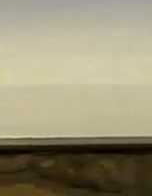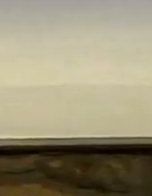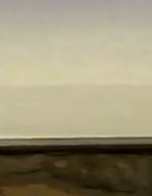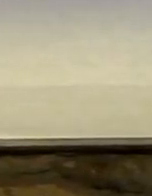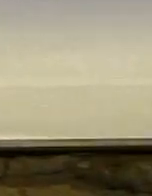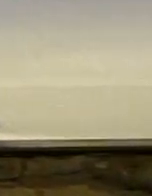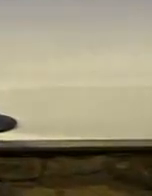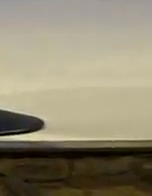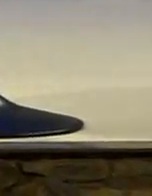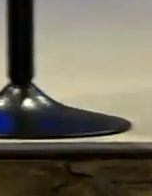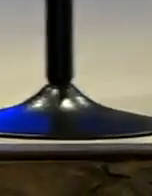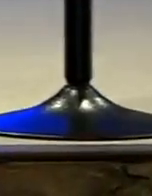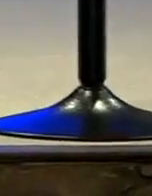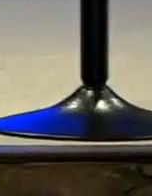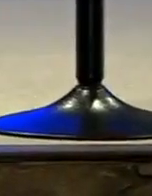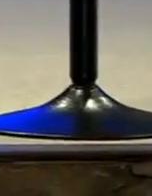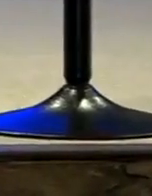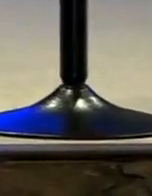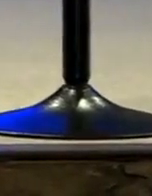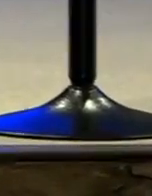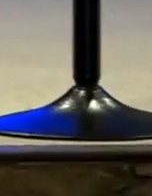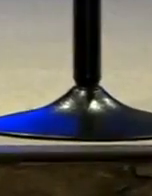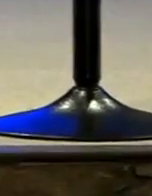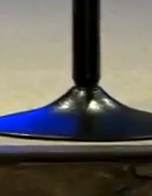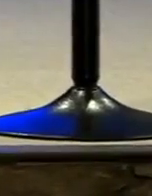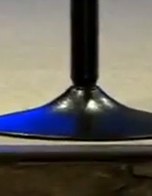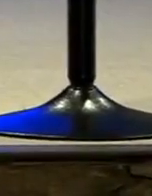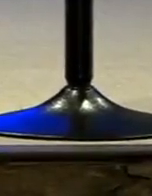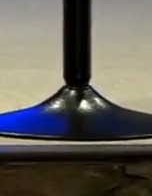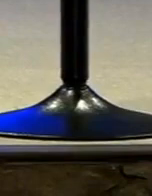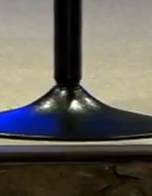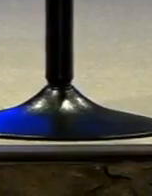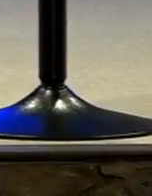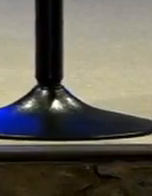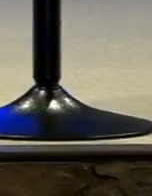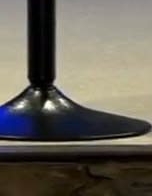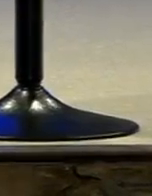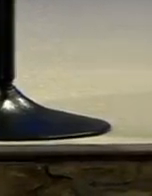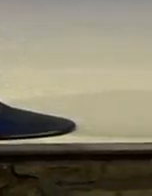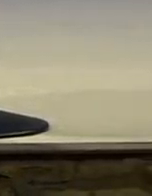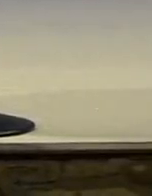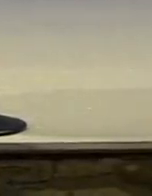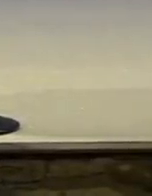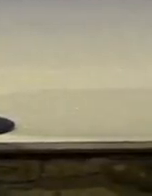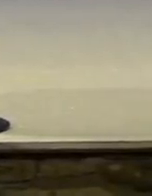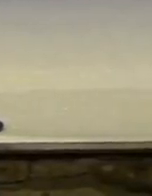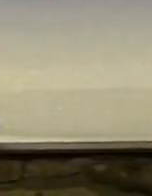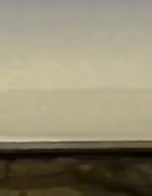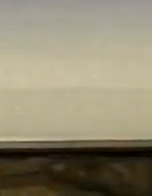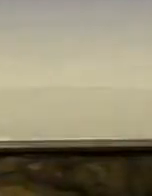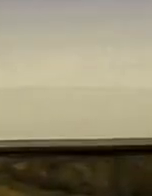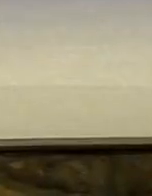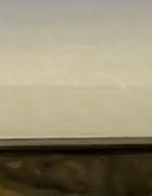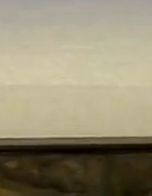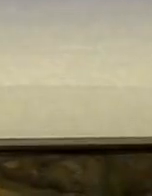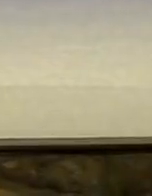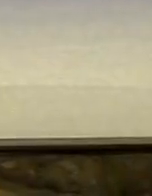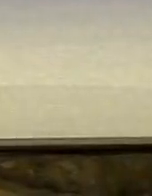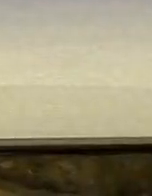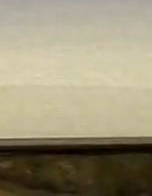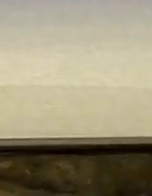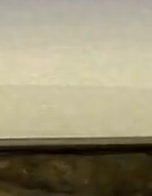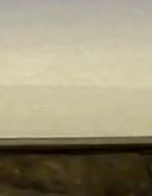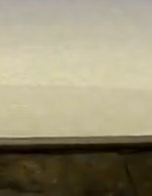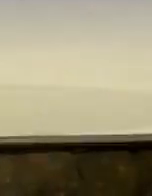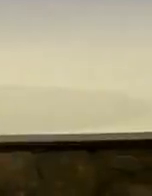just persuaded of this. We stay below that ceiling because we allow our praise to stay below